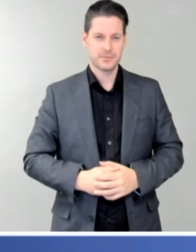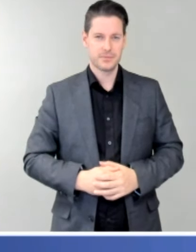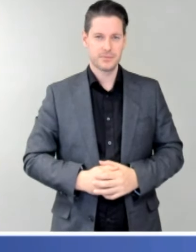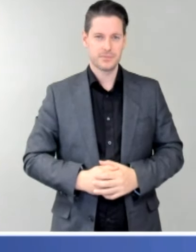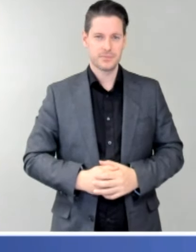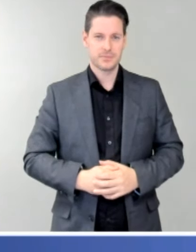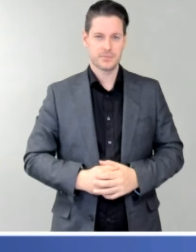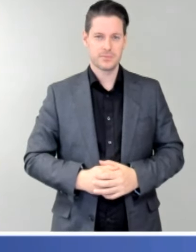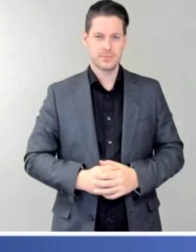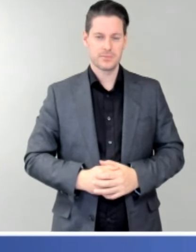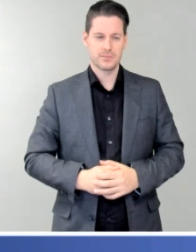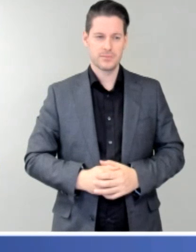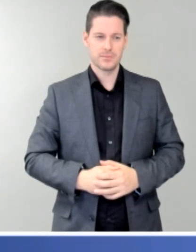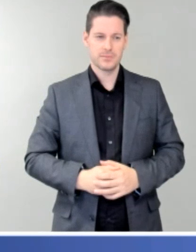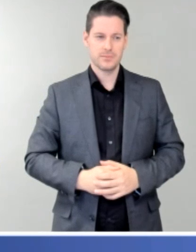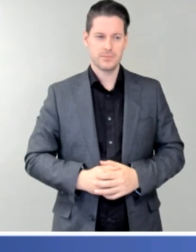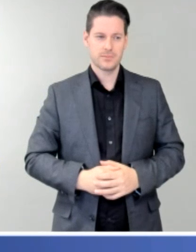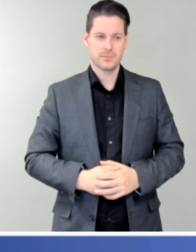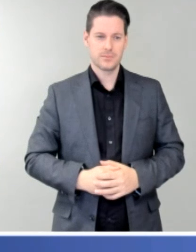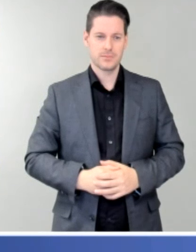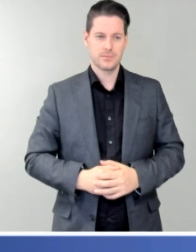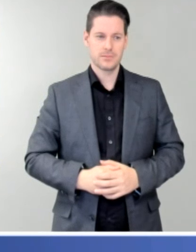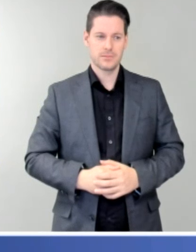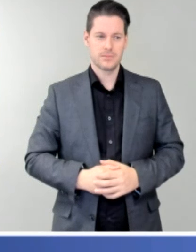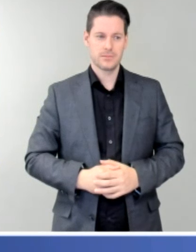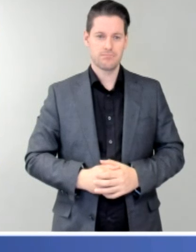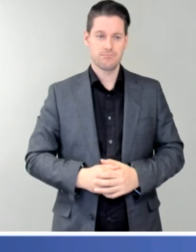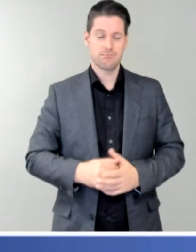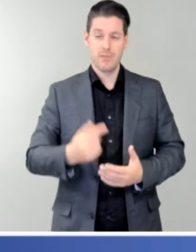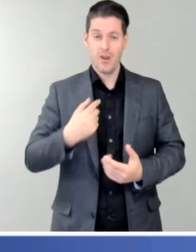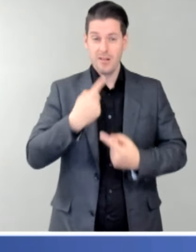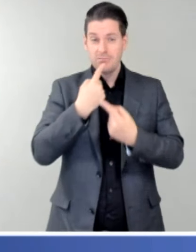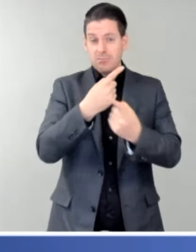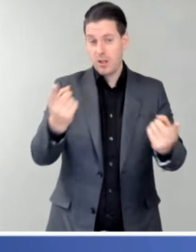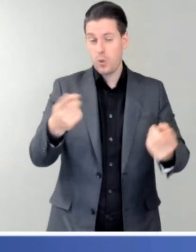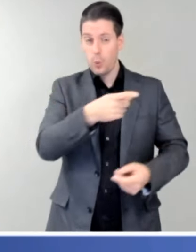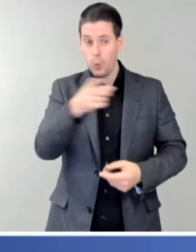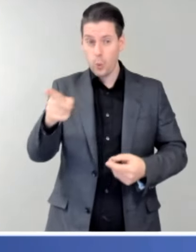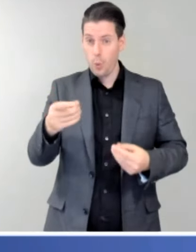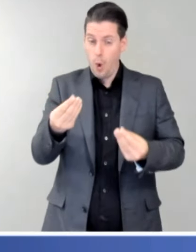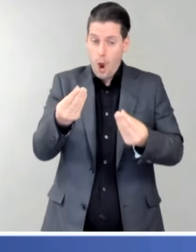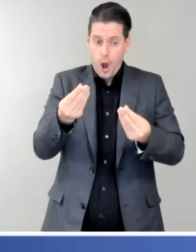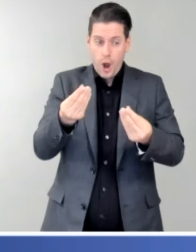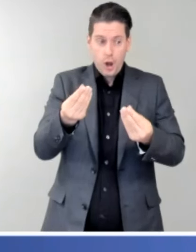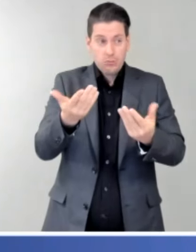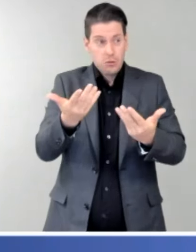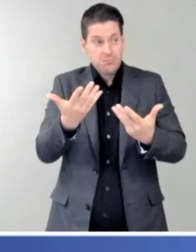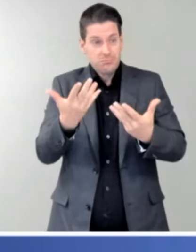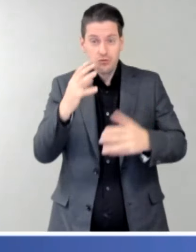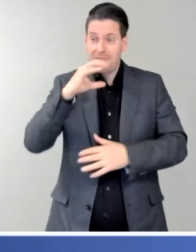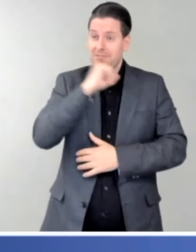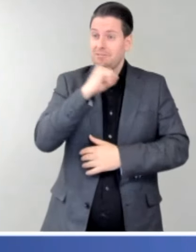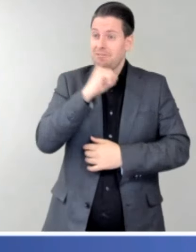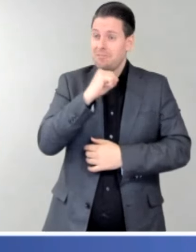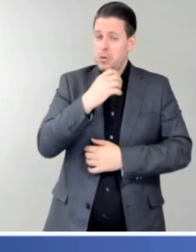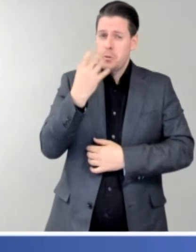So I say to you today, you have lost so much. But you are not alone in your